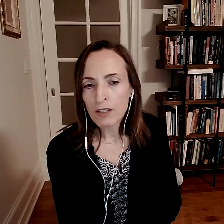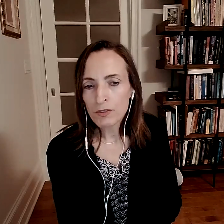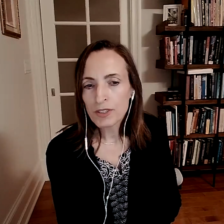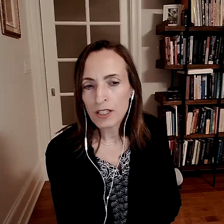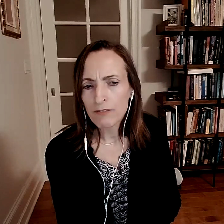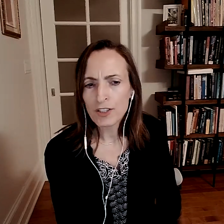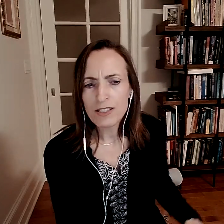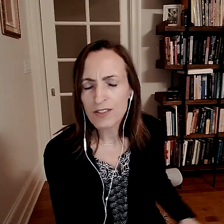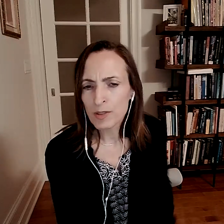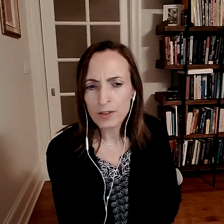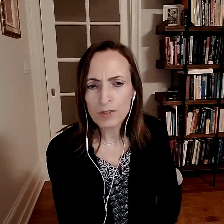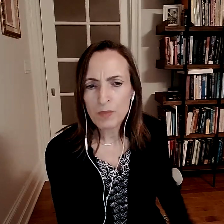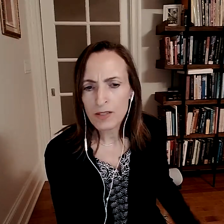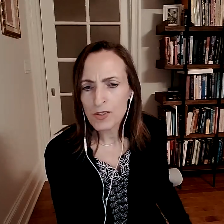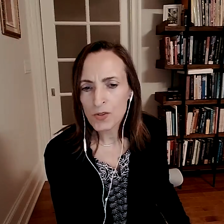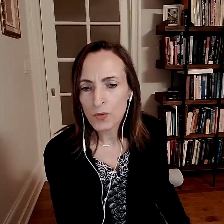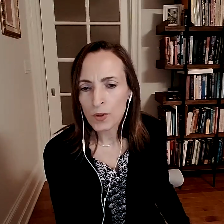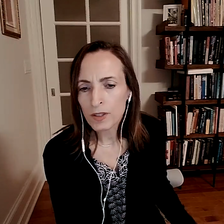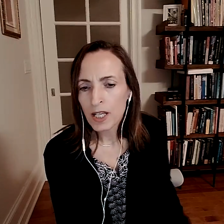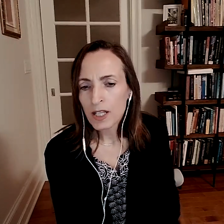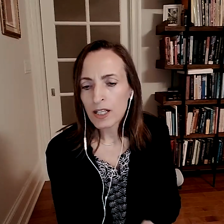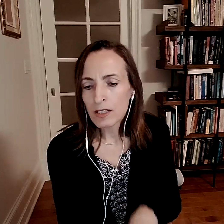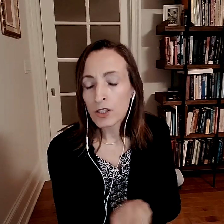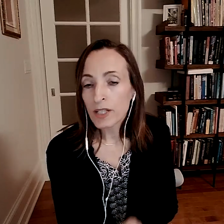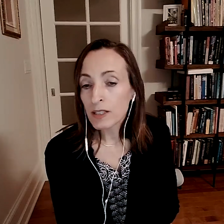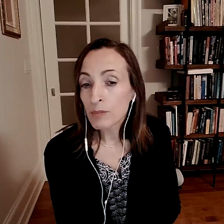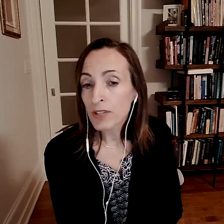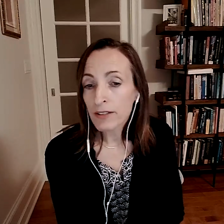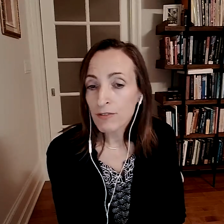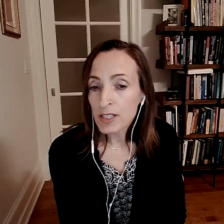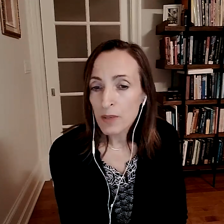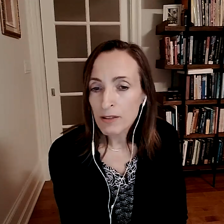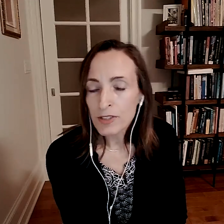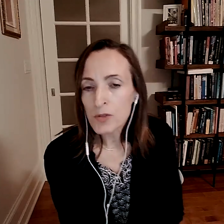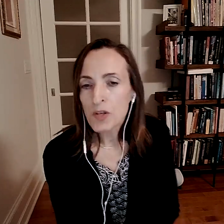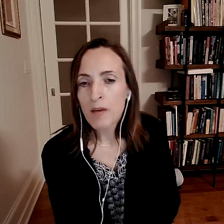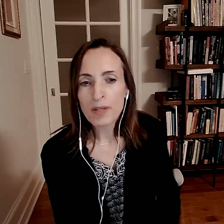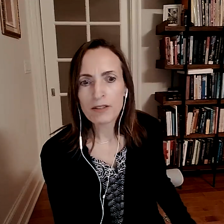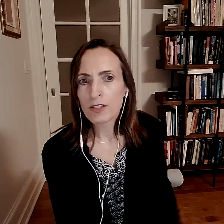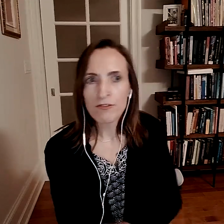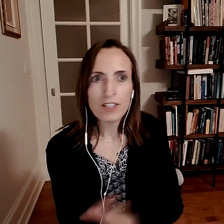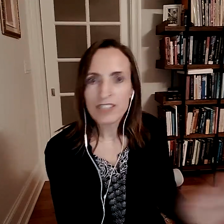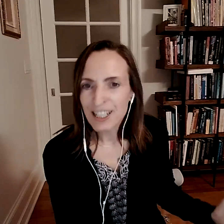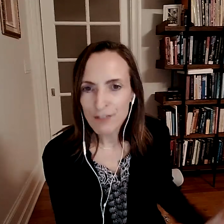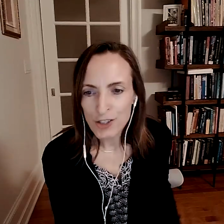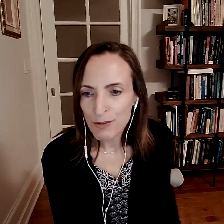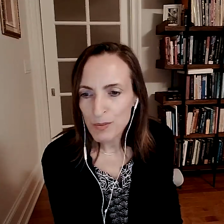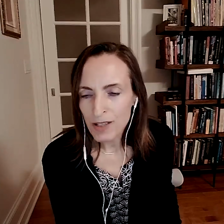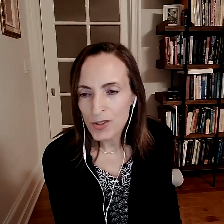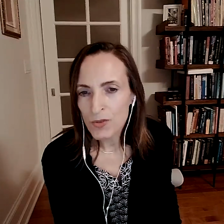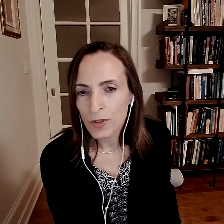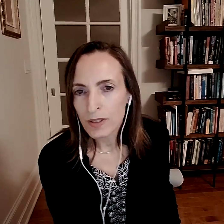we found very similar responses for locating prosodic phrase boundaries, but very